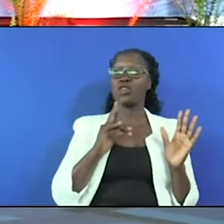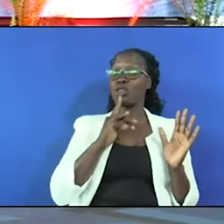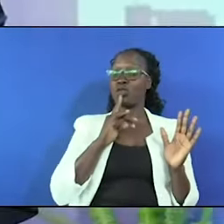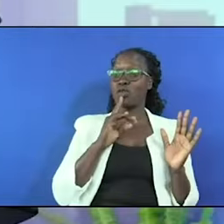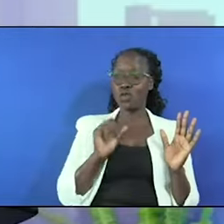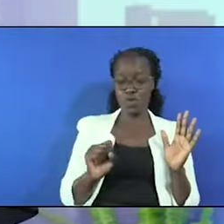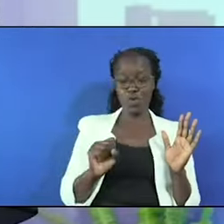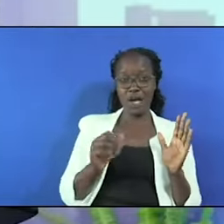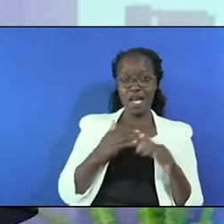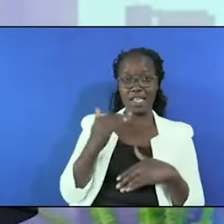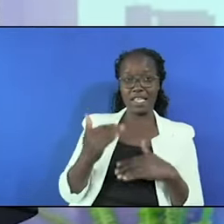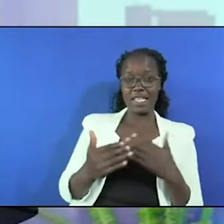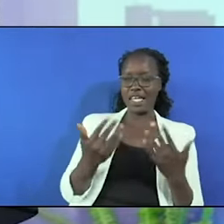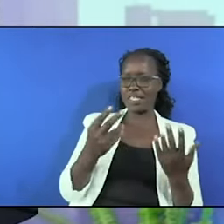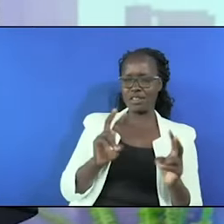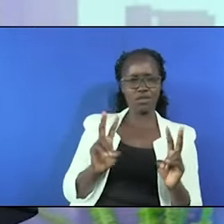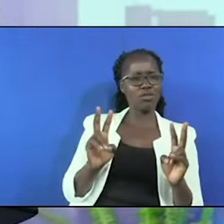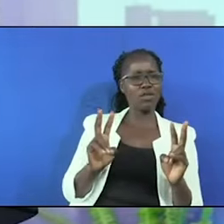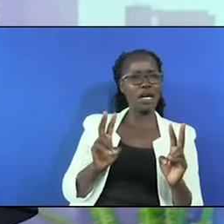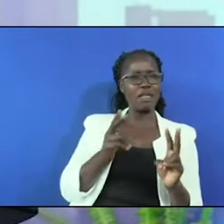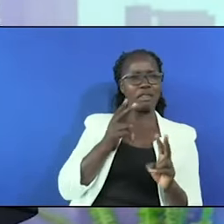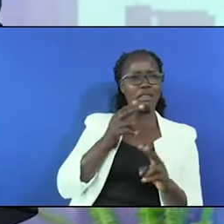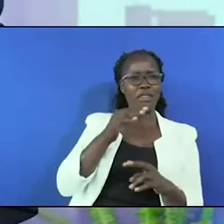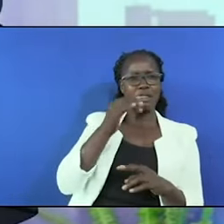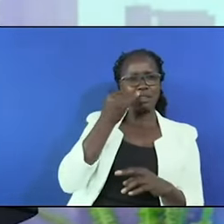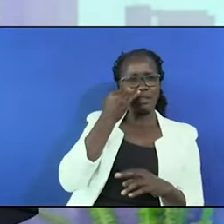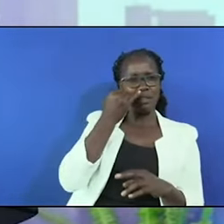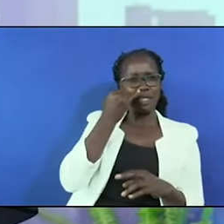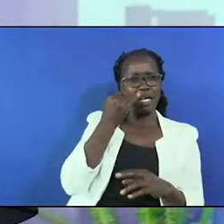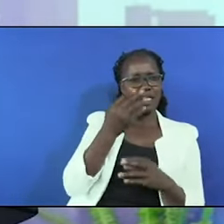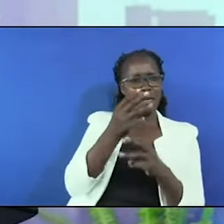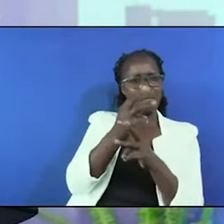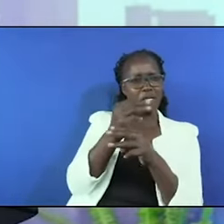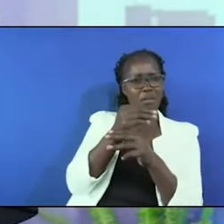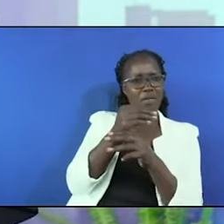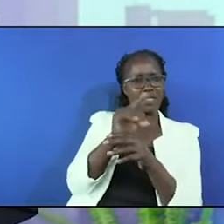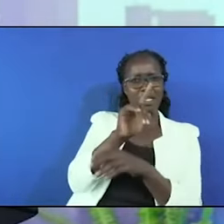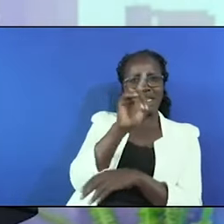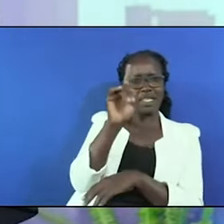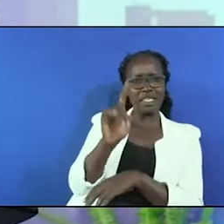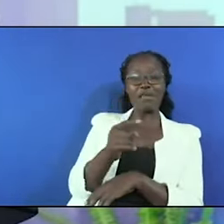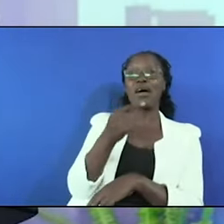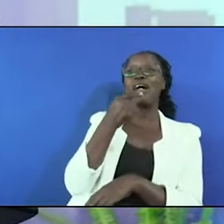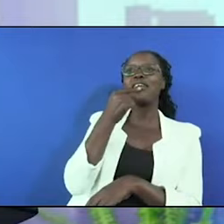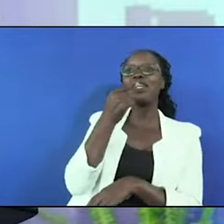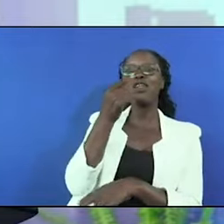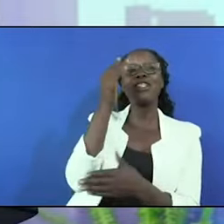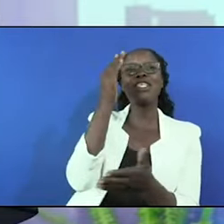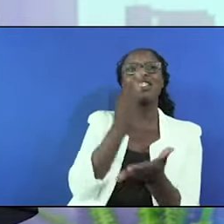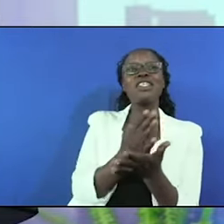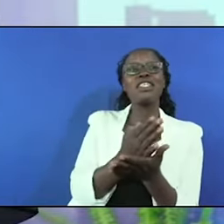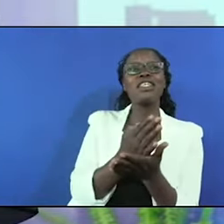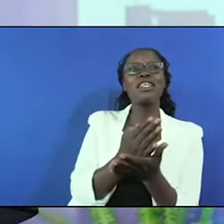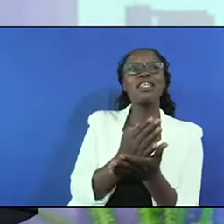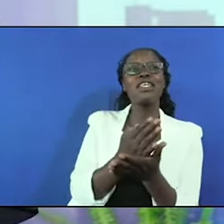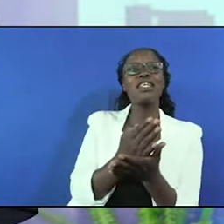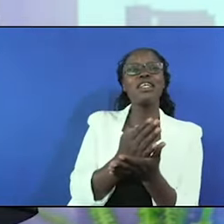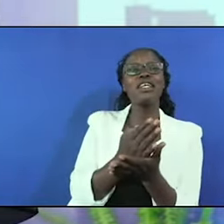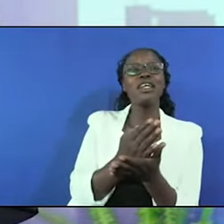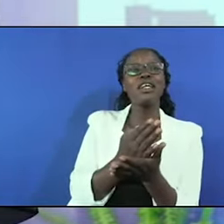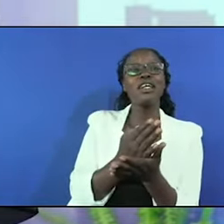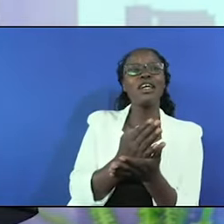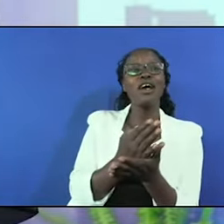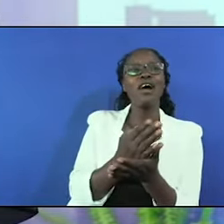the day I smoked a lot of bangi and came to do a mathematical exam, I cannot tell you the truth, and God is my